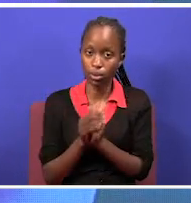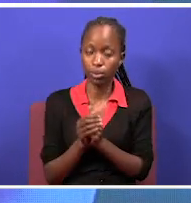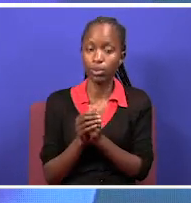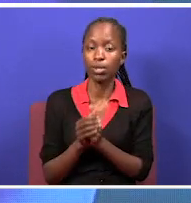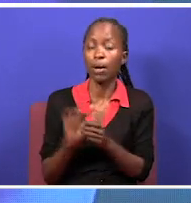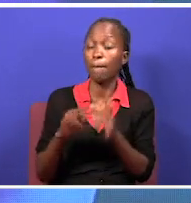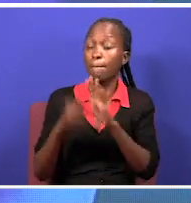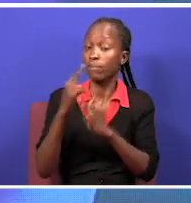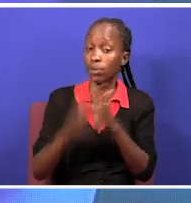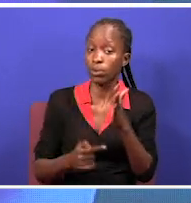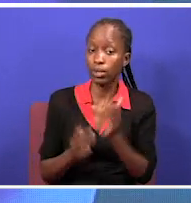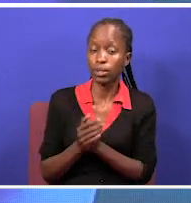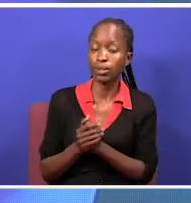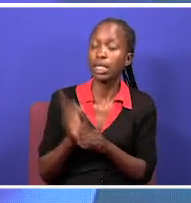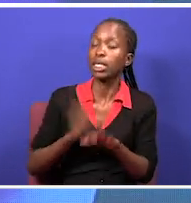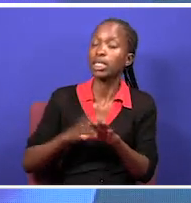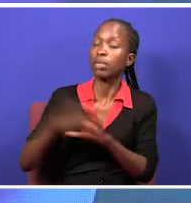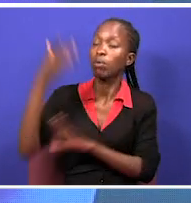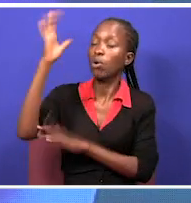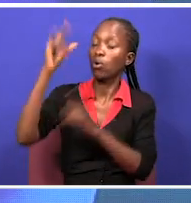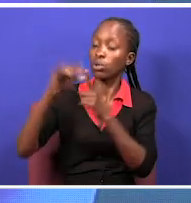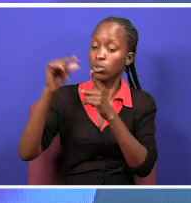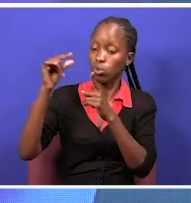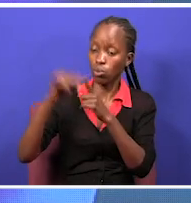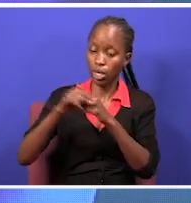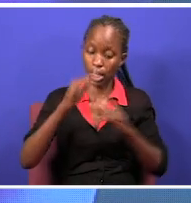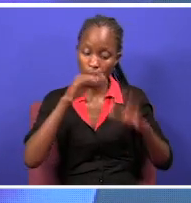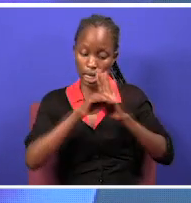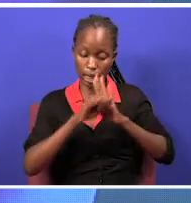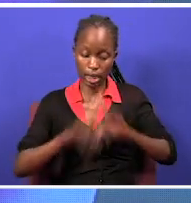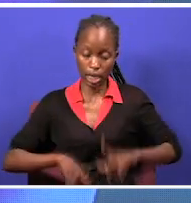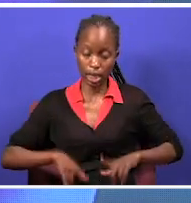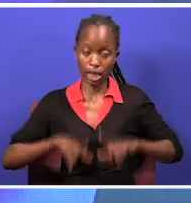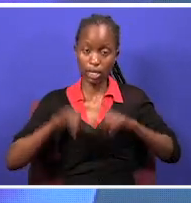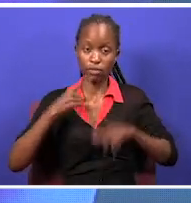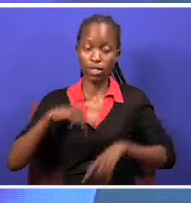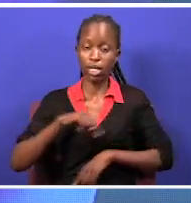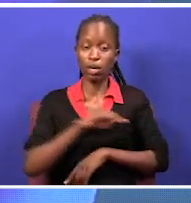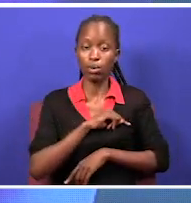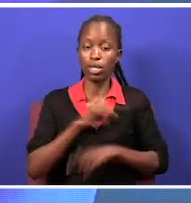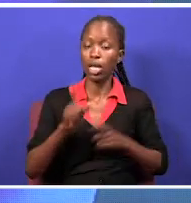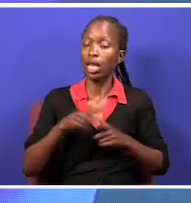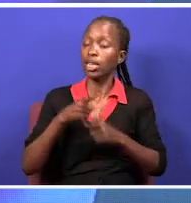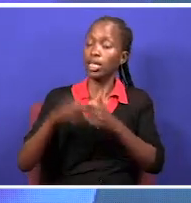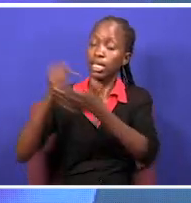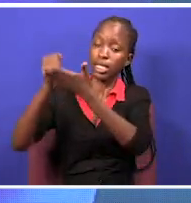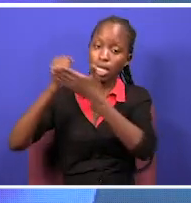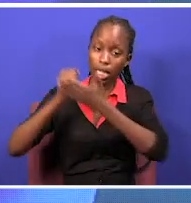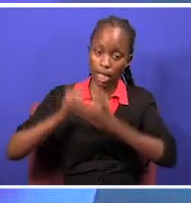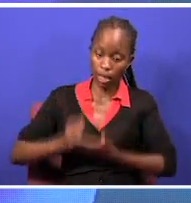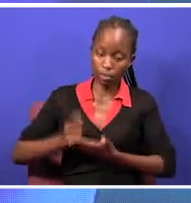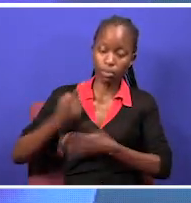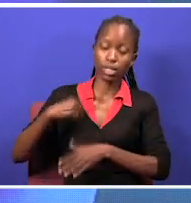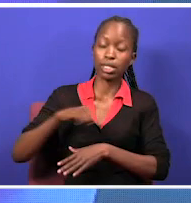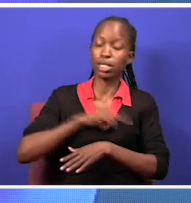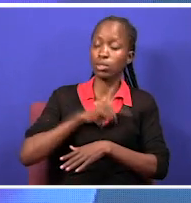Meaning, when the word of God permeates in our lives, it helps us to perceive